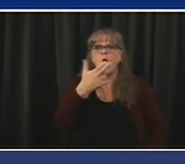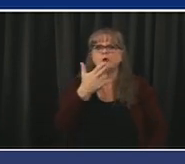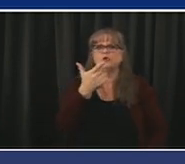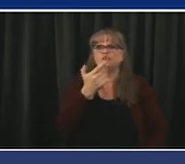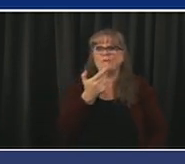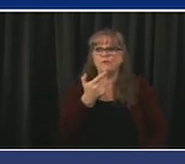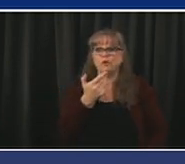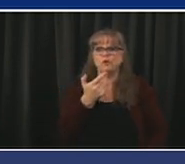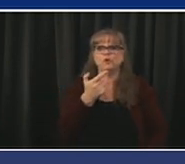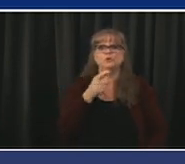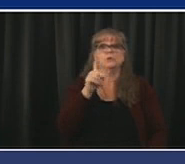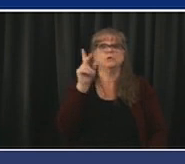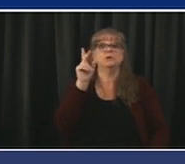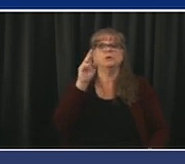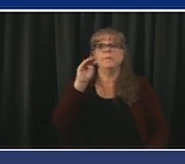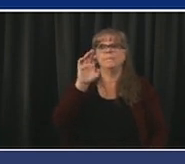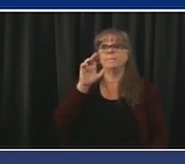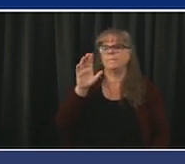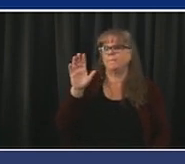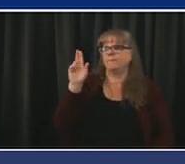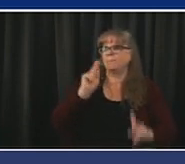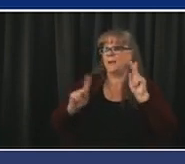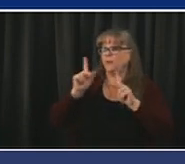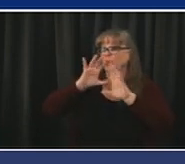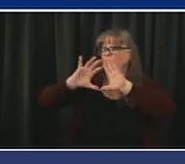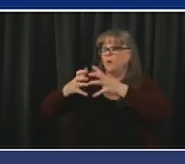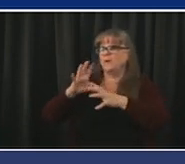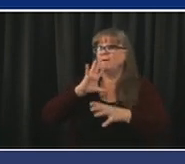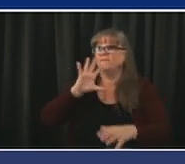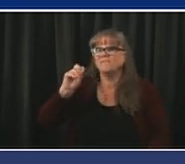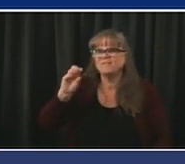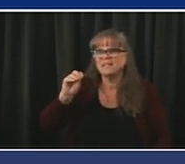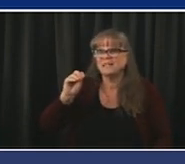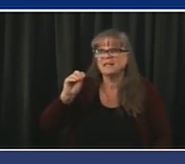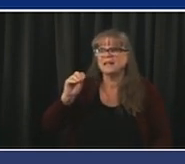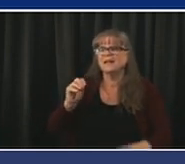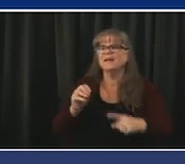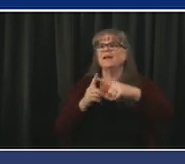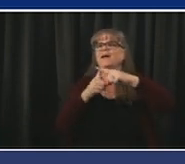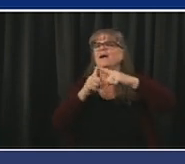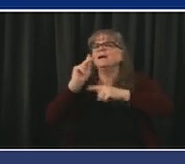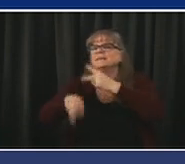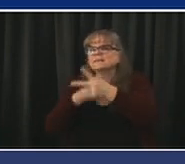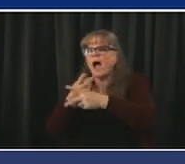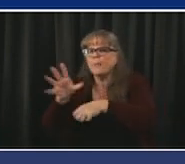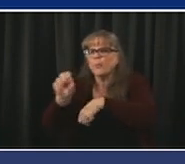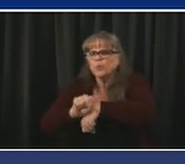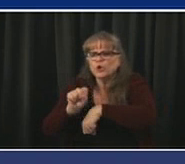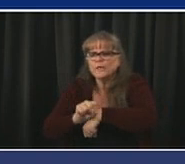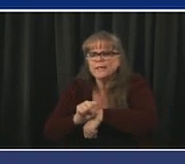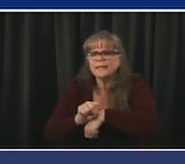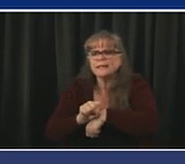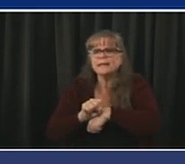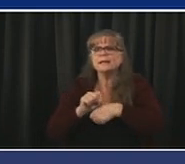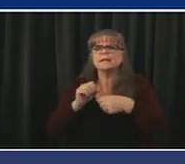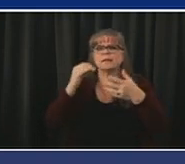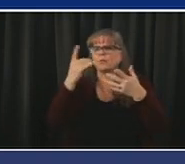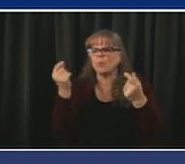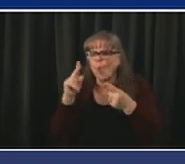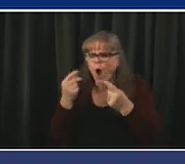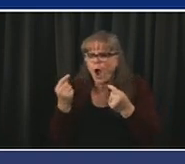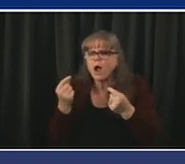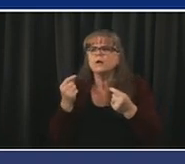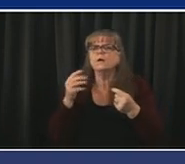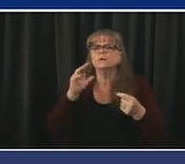number of other folks depending on their occupation. That should take us through April. So last week in April, first week in May, sometime in that time